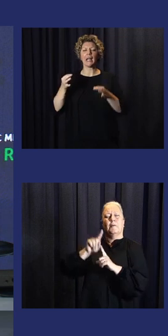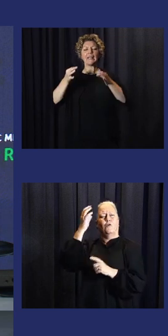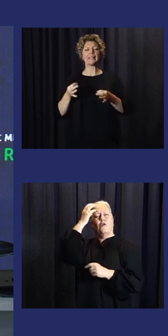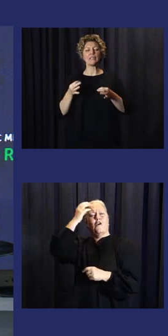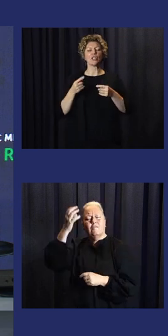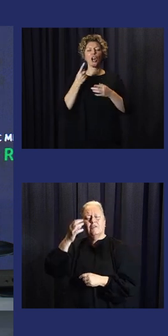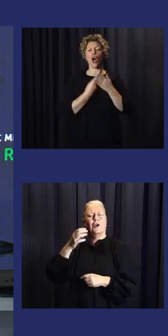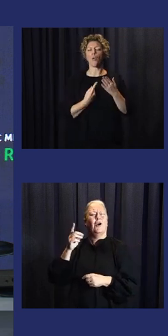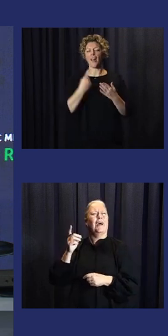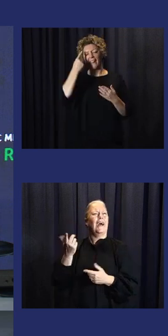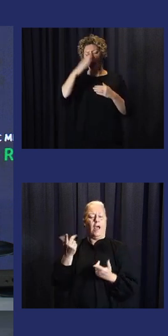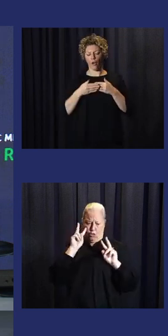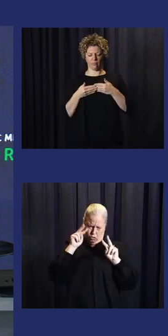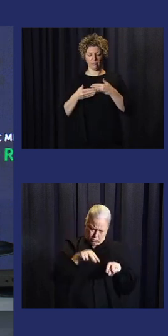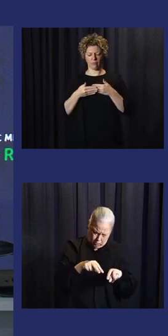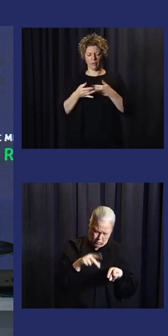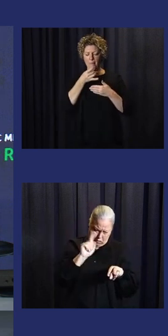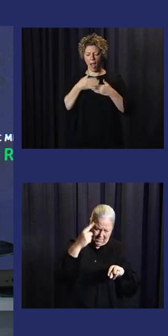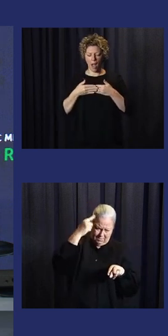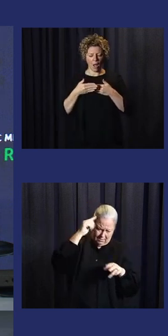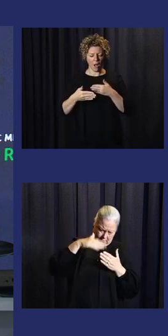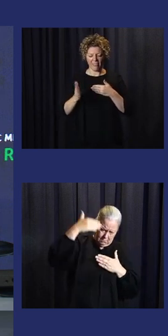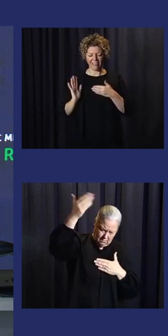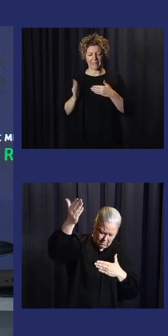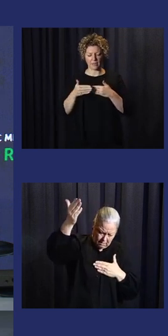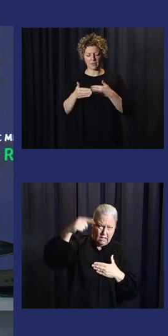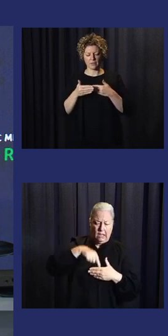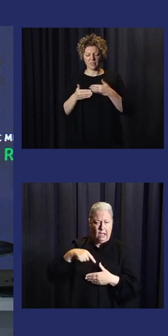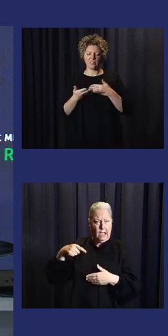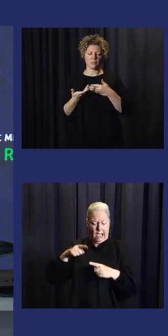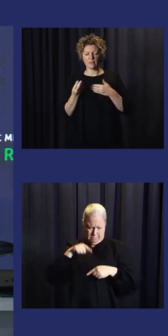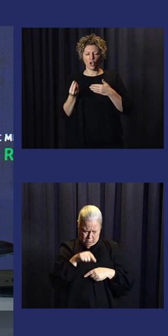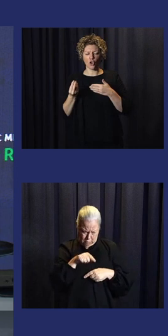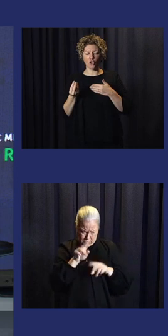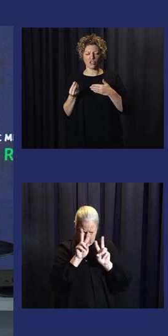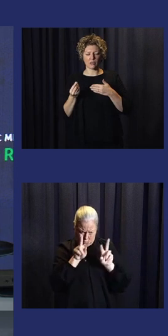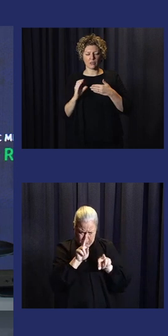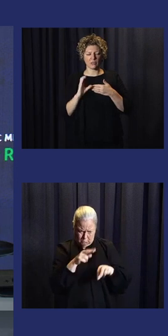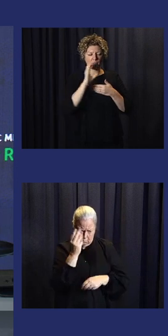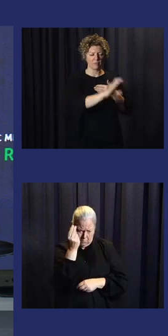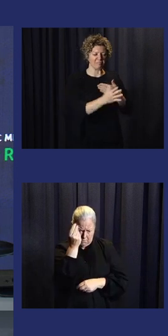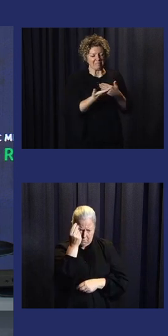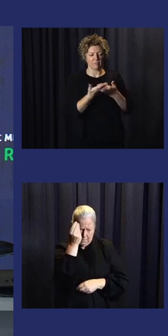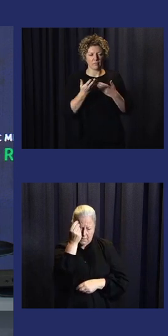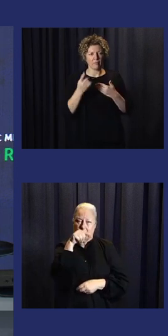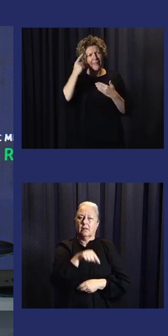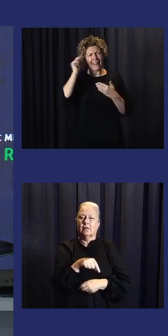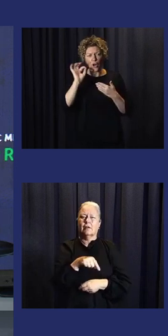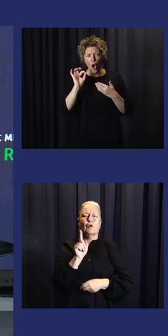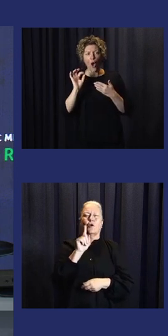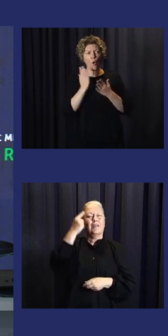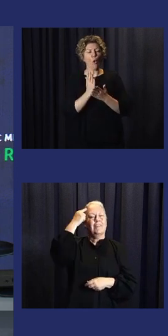short-sighted, and they see it as a cost, not as an investment.